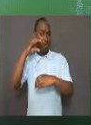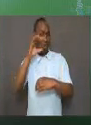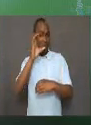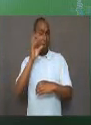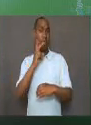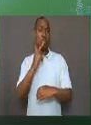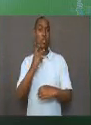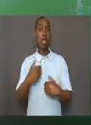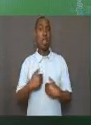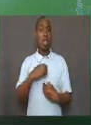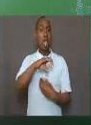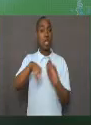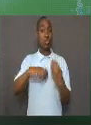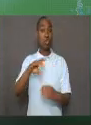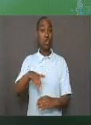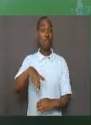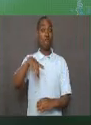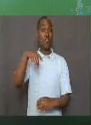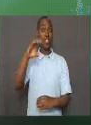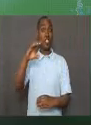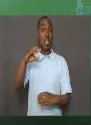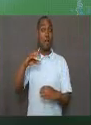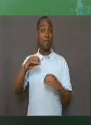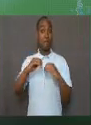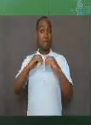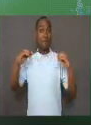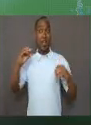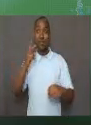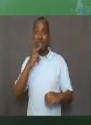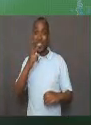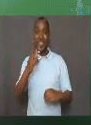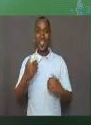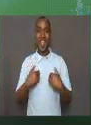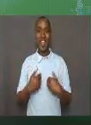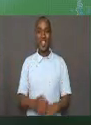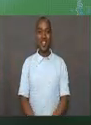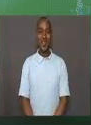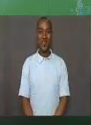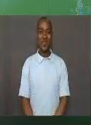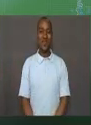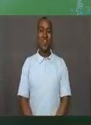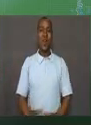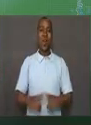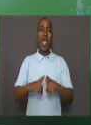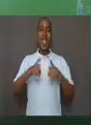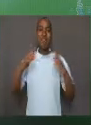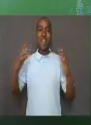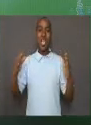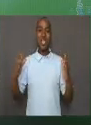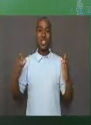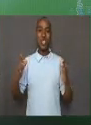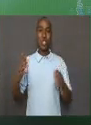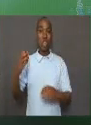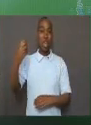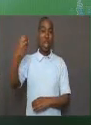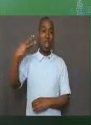electron microscopes. The magnification from a light microscope